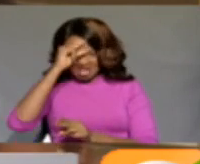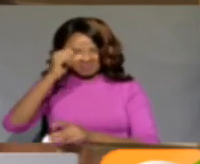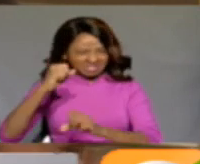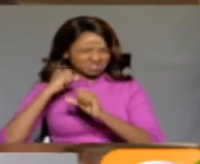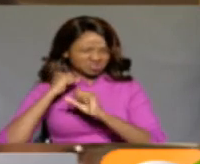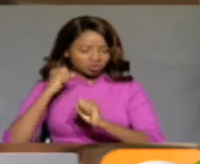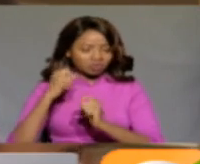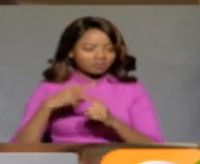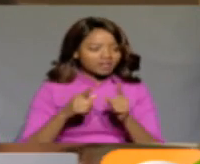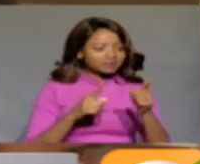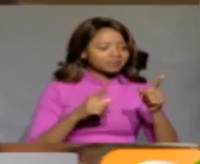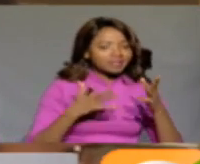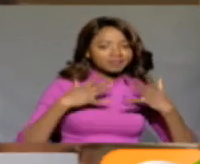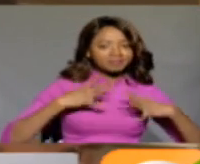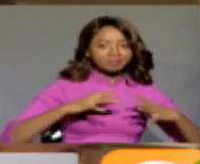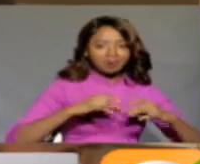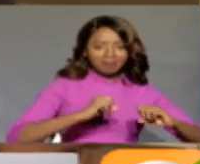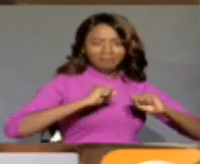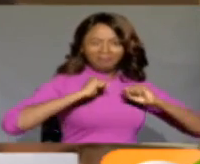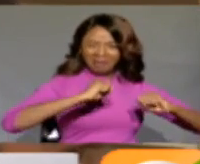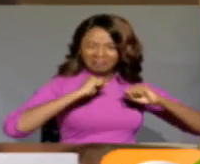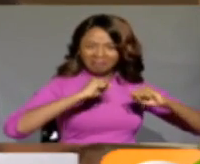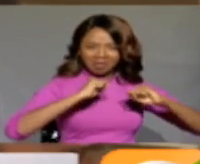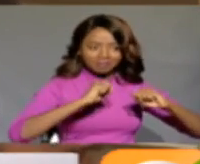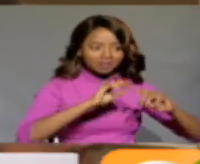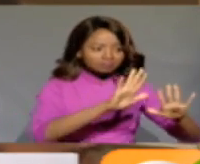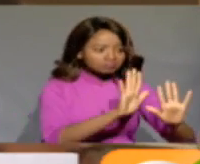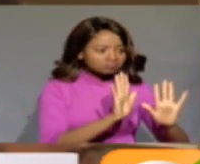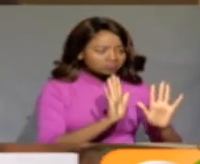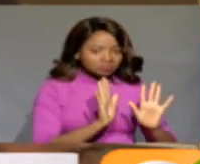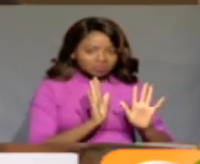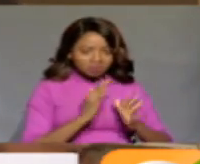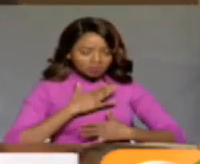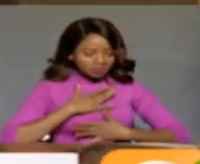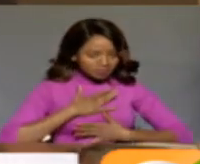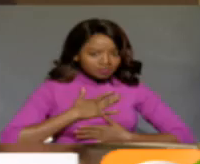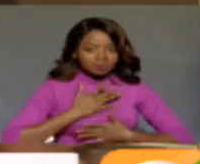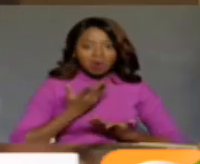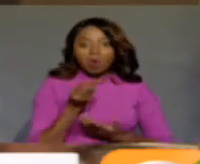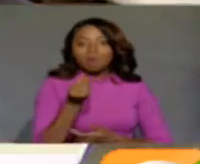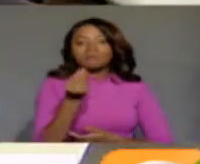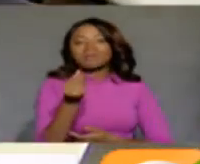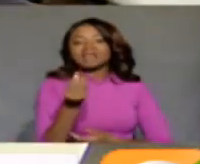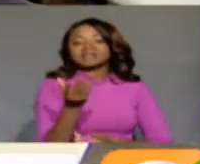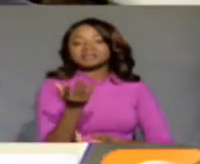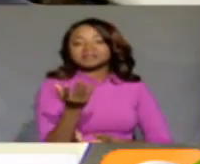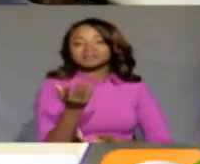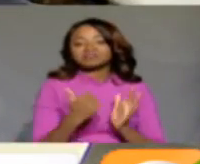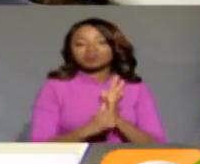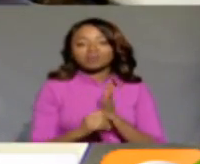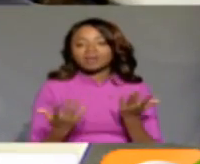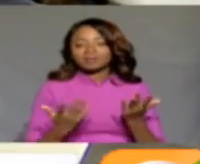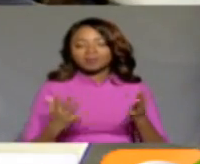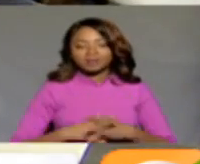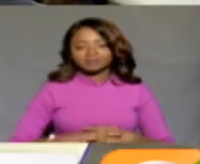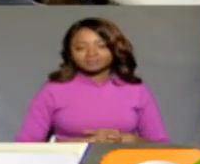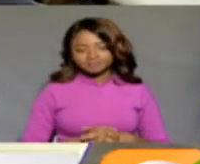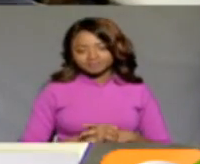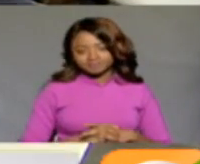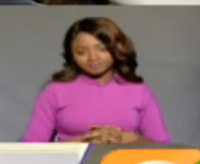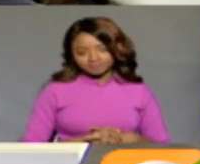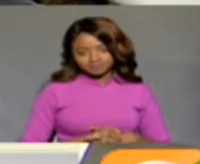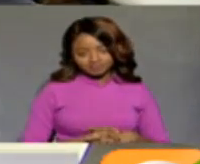when it comes to this public personnel, your hands are tied, or is it that the monetary value that matters? Thank you.